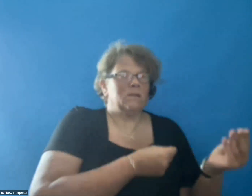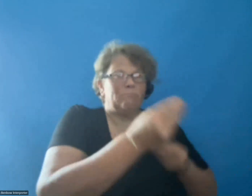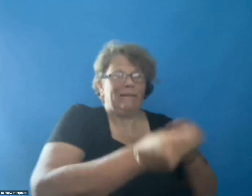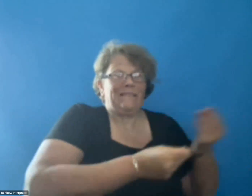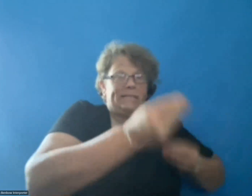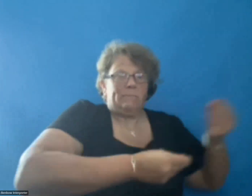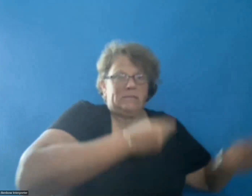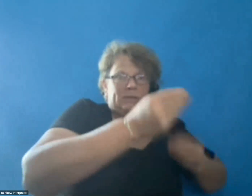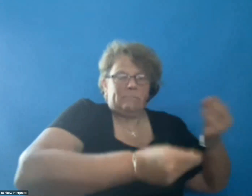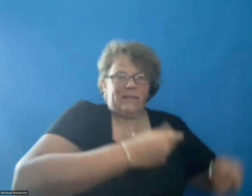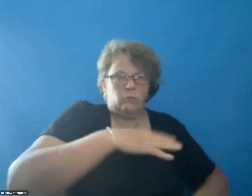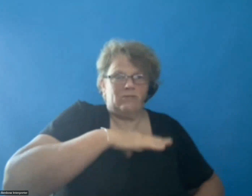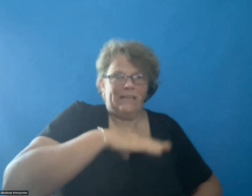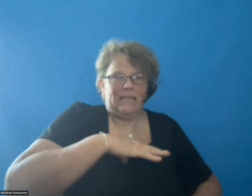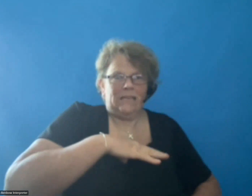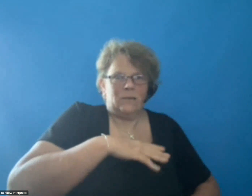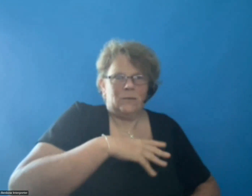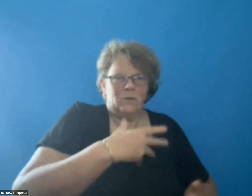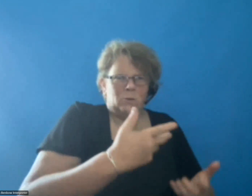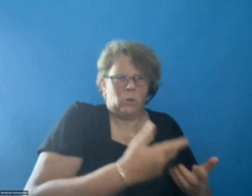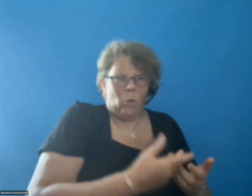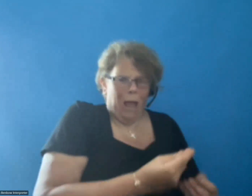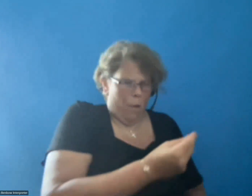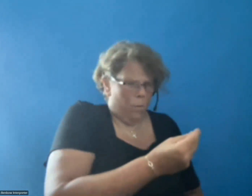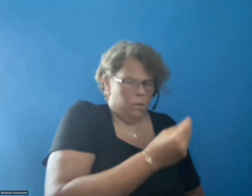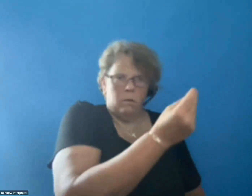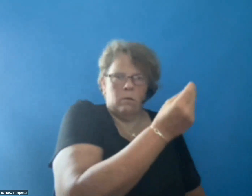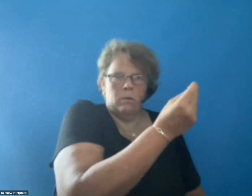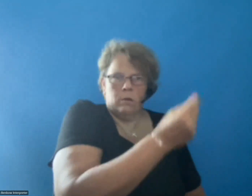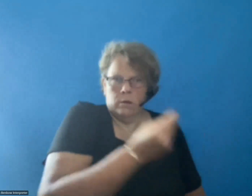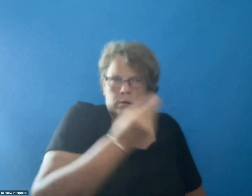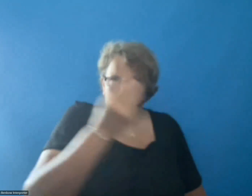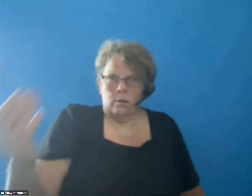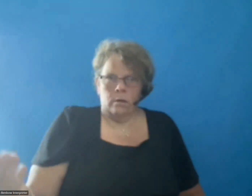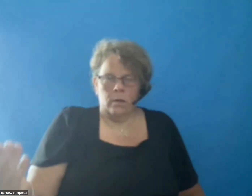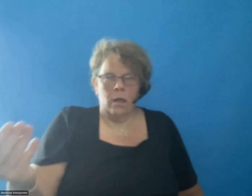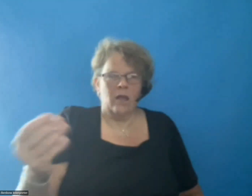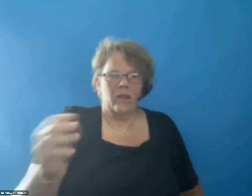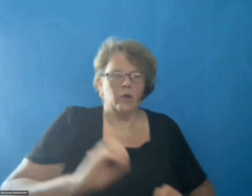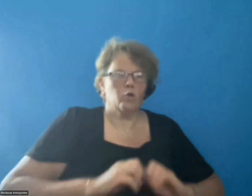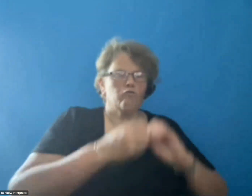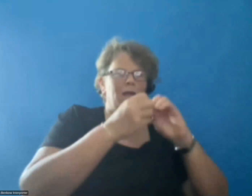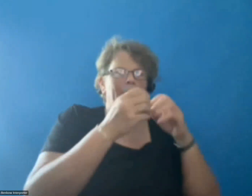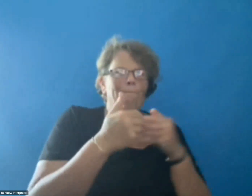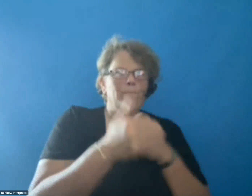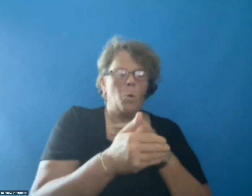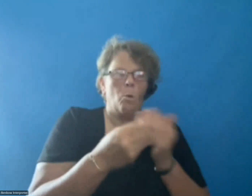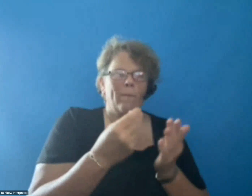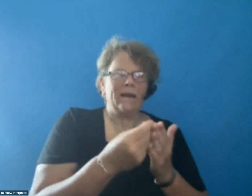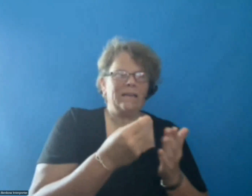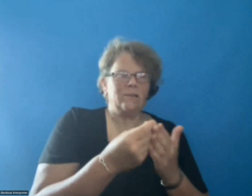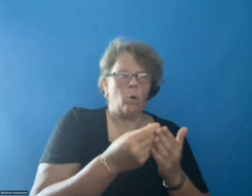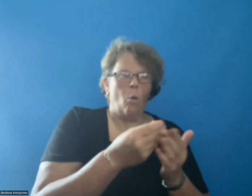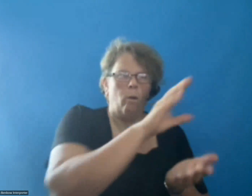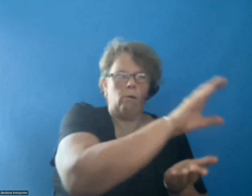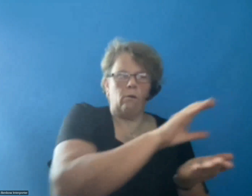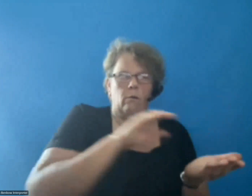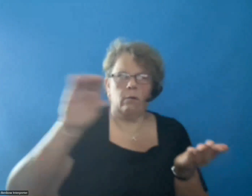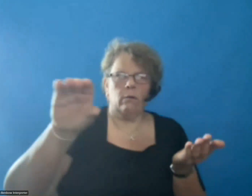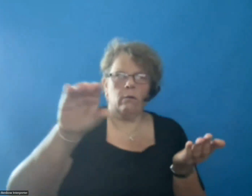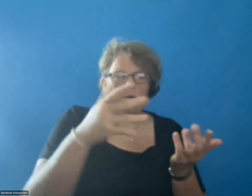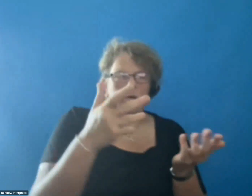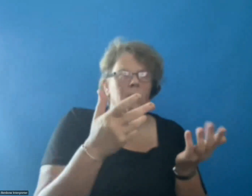already. So changing something means that you either got to create more money to pay for it, or indeed you've got to reinvest. I guess the challenge is